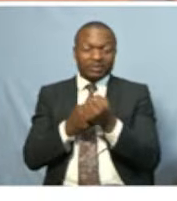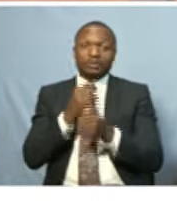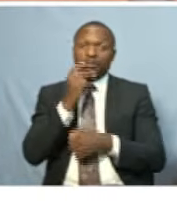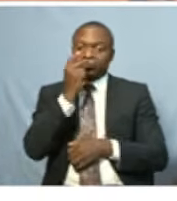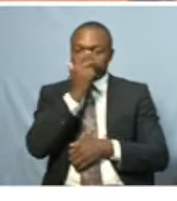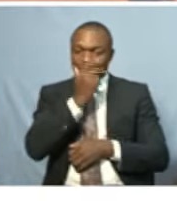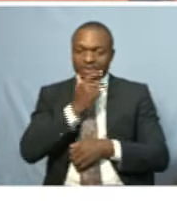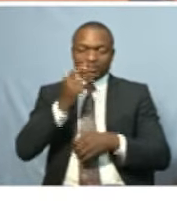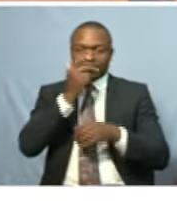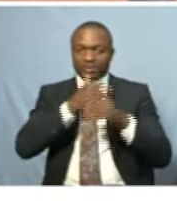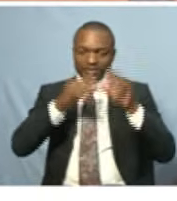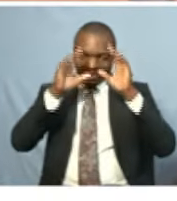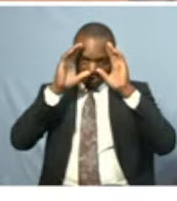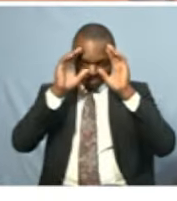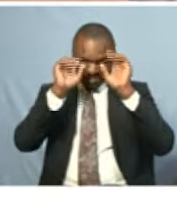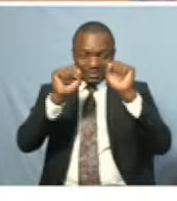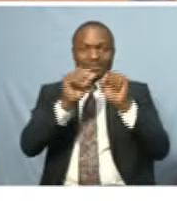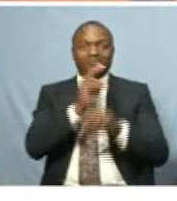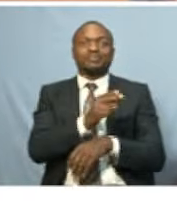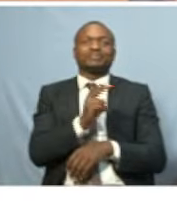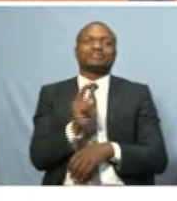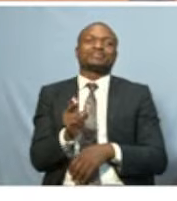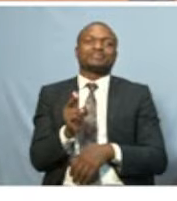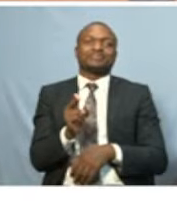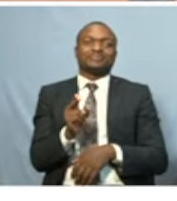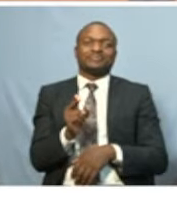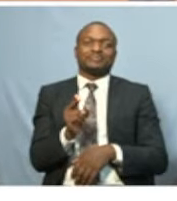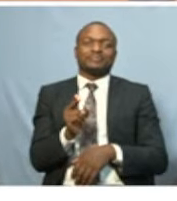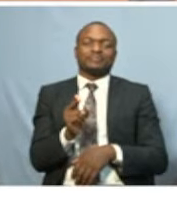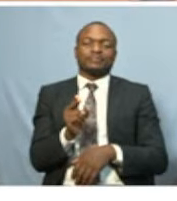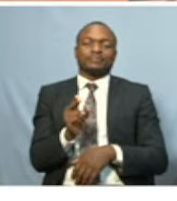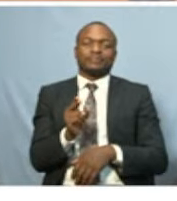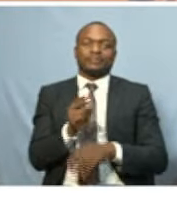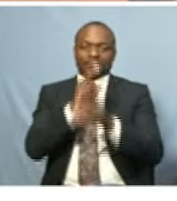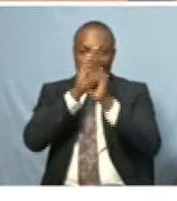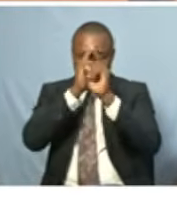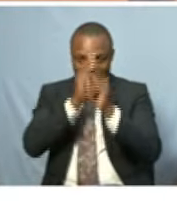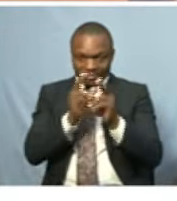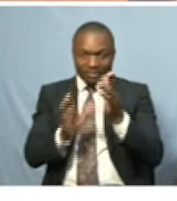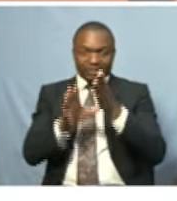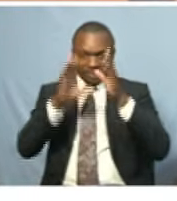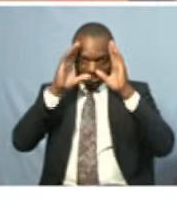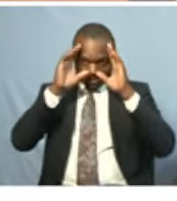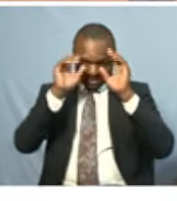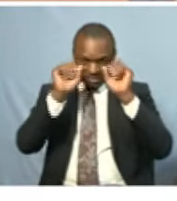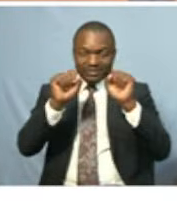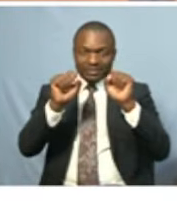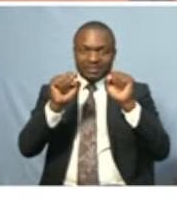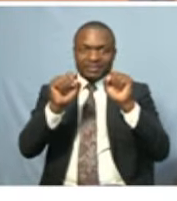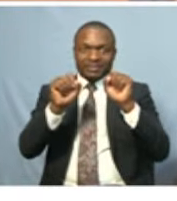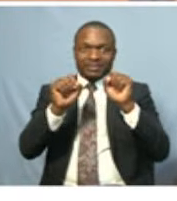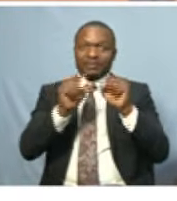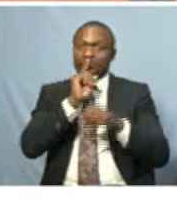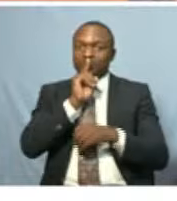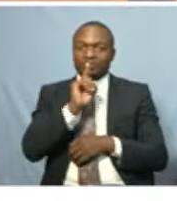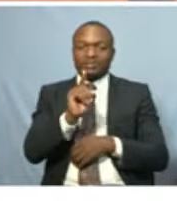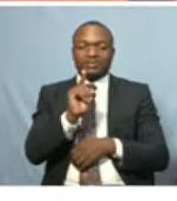by Mr. Hakainde Hichilema, who honor the Vice President, Mr. Miracle. For sure